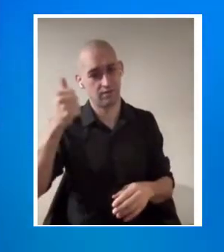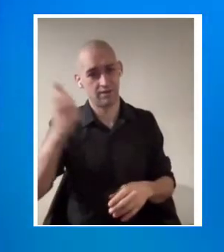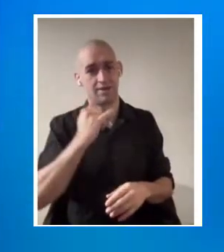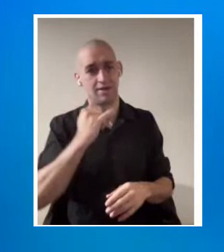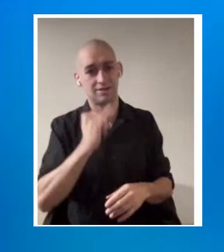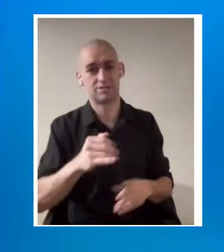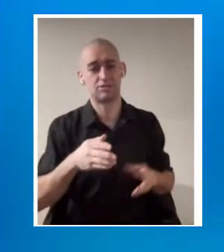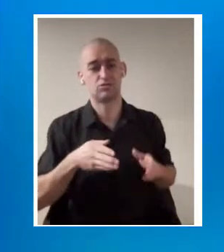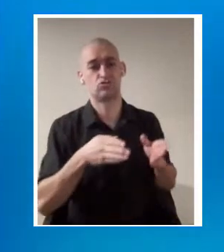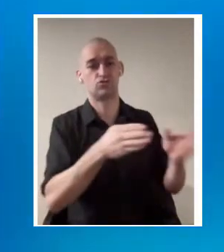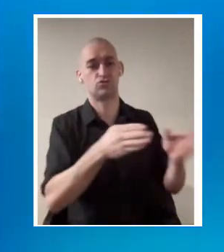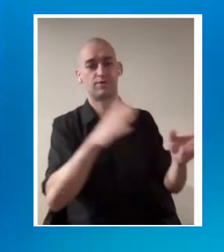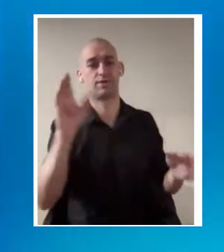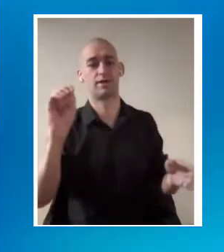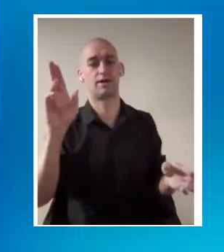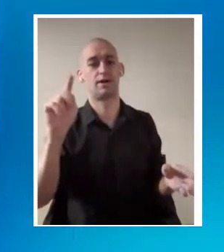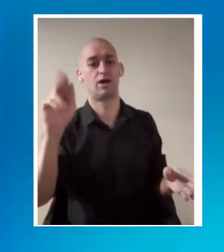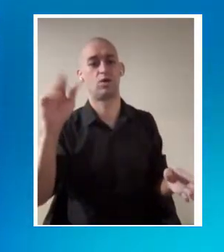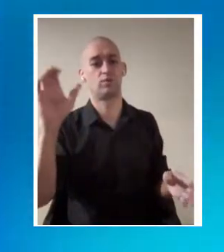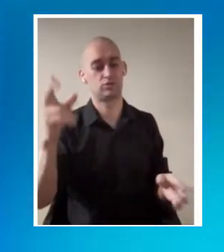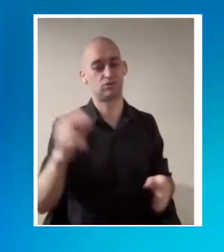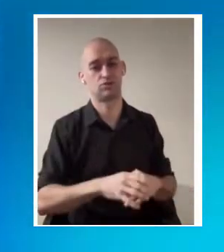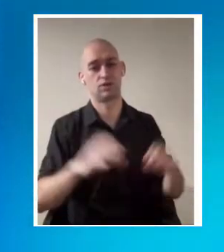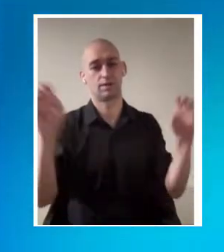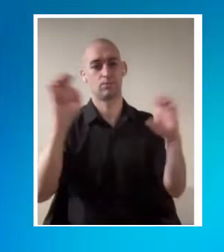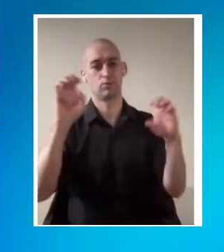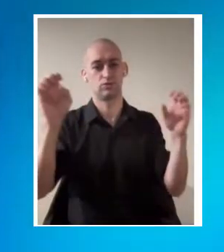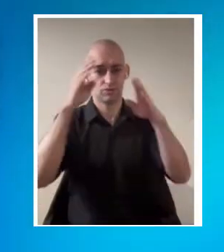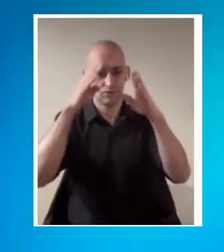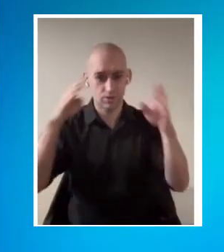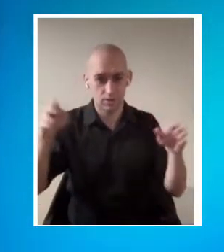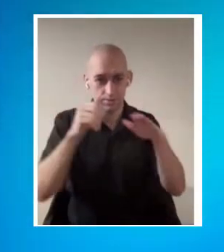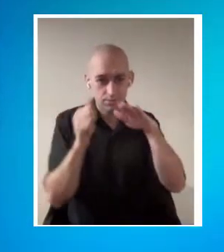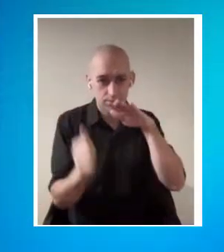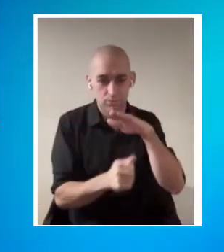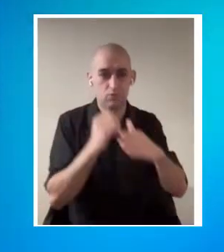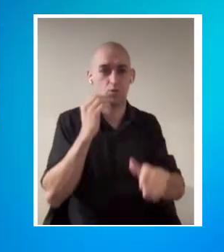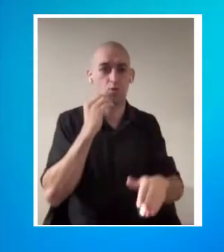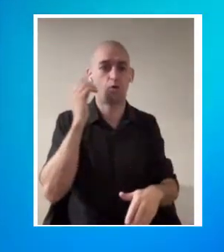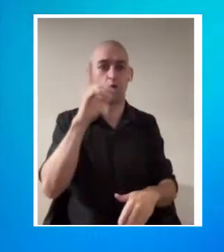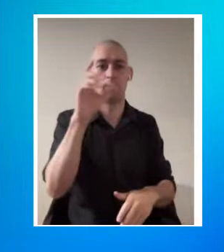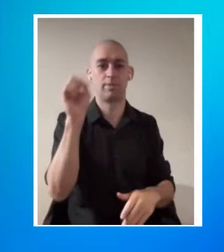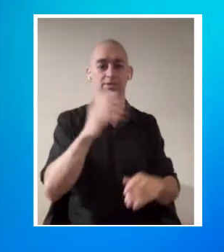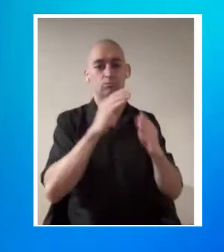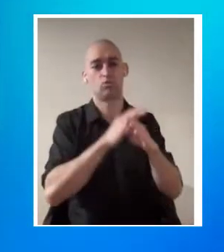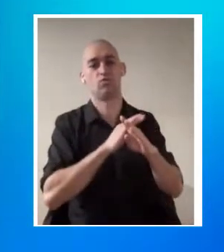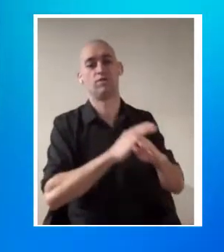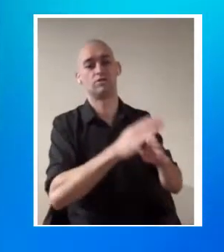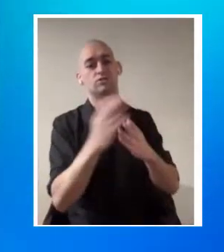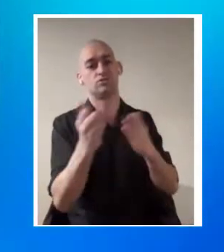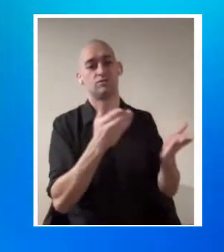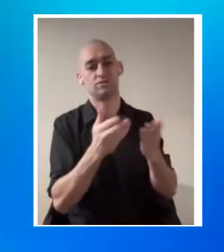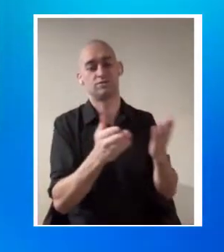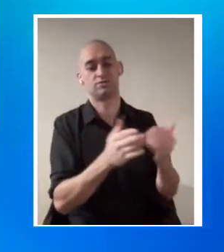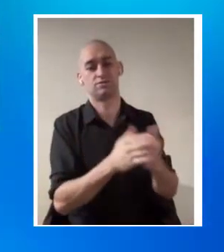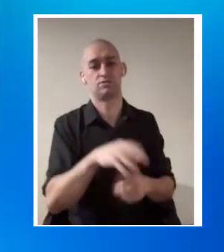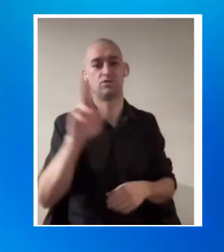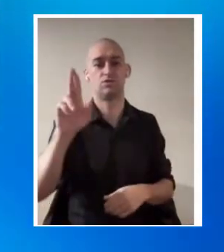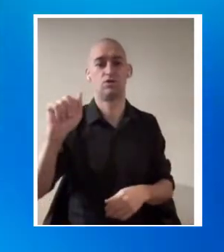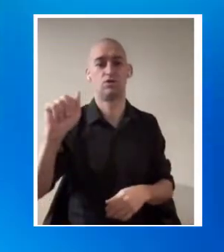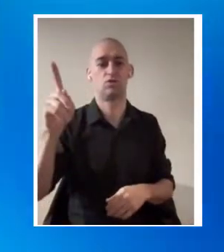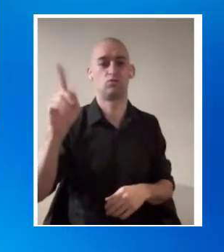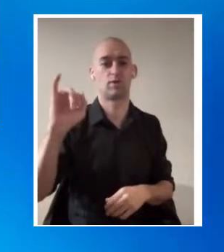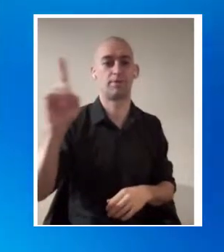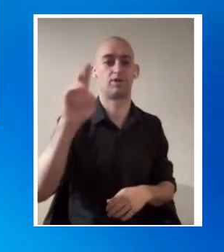street outreach, emergency shelter, homeless prevention services, rapid rehousing, and